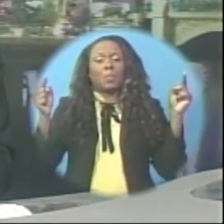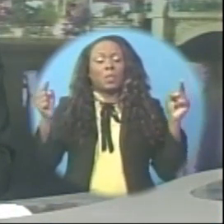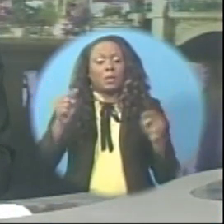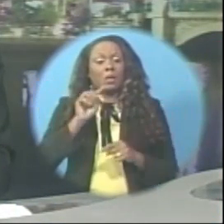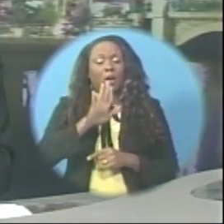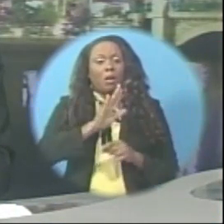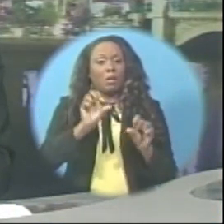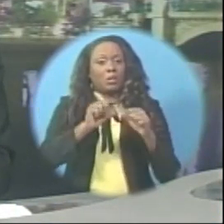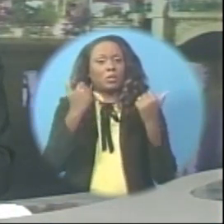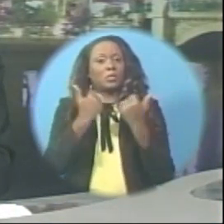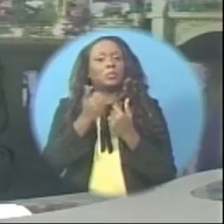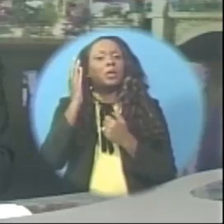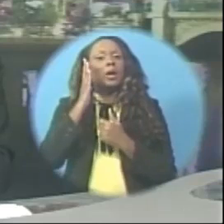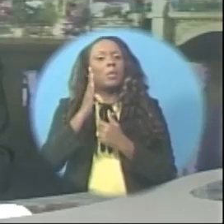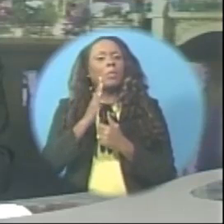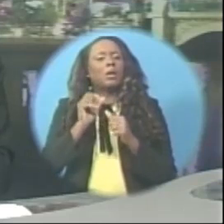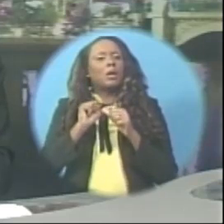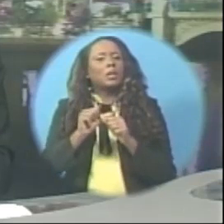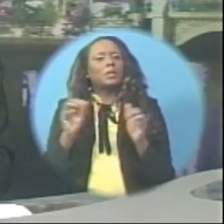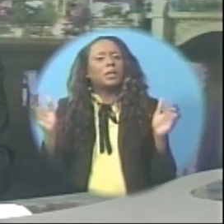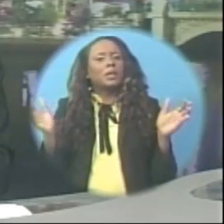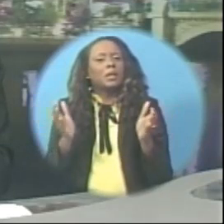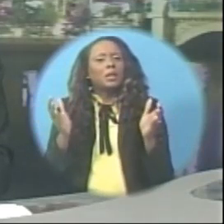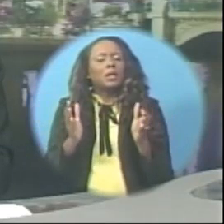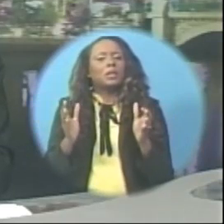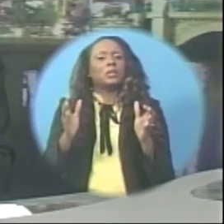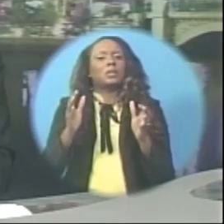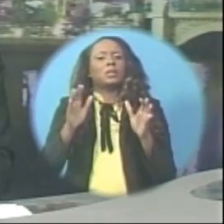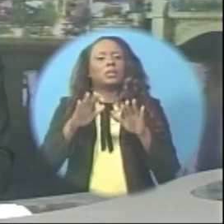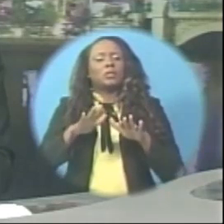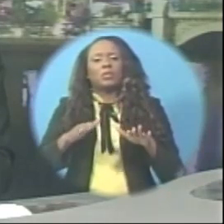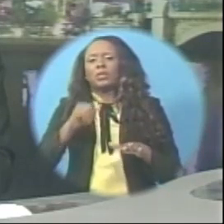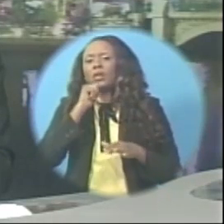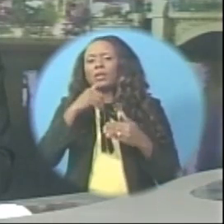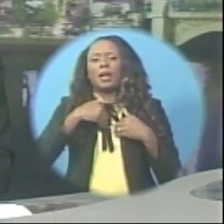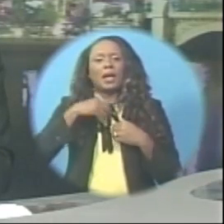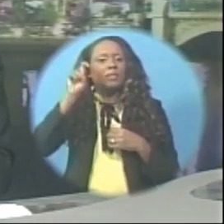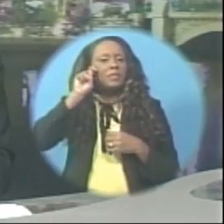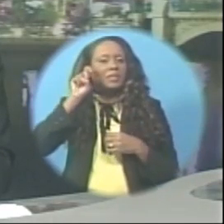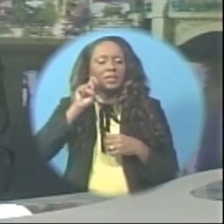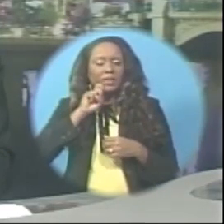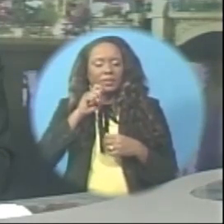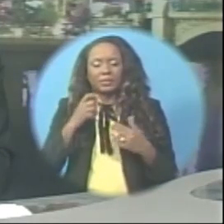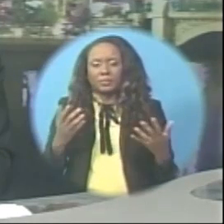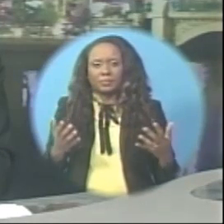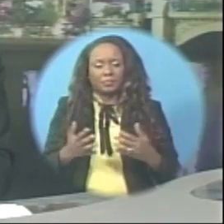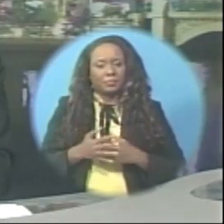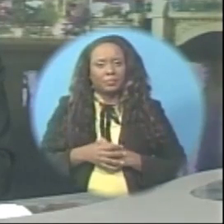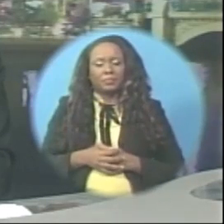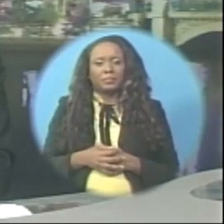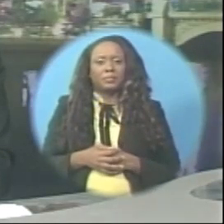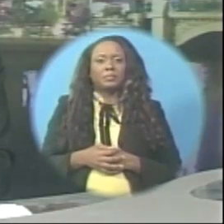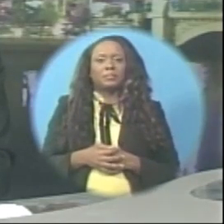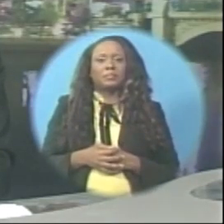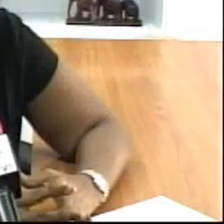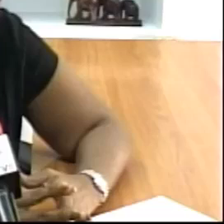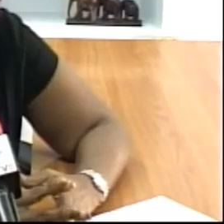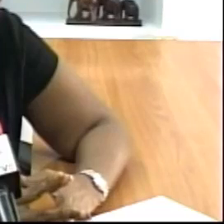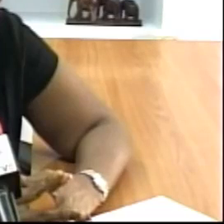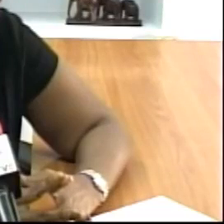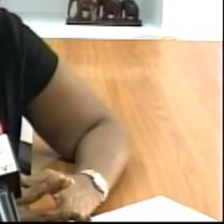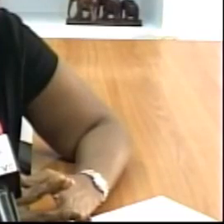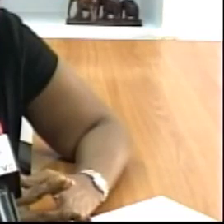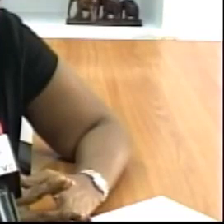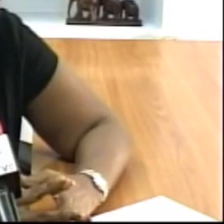the association will continue to encourage abstinence in its schools program this year. Very